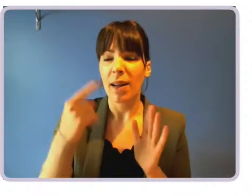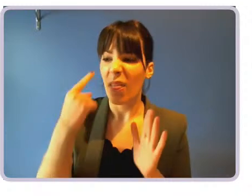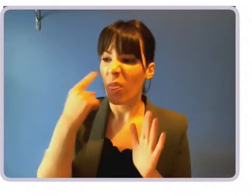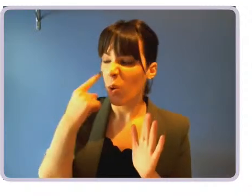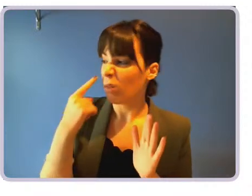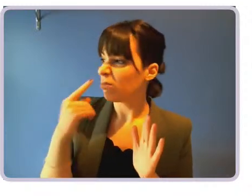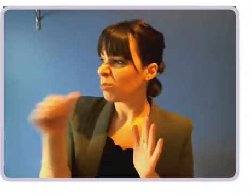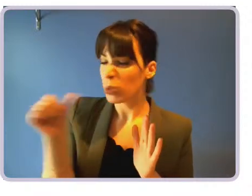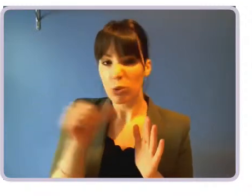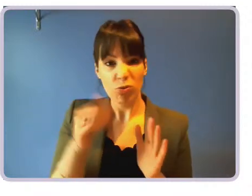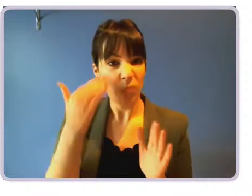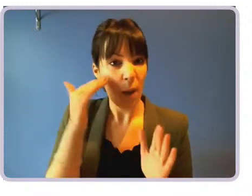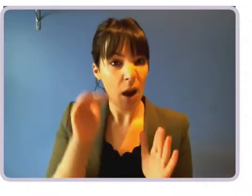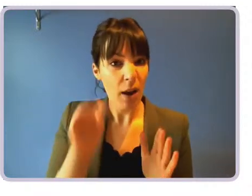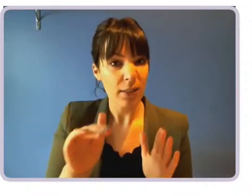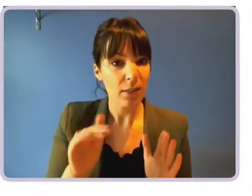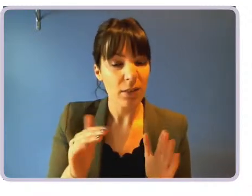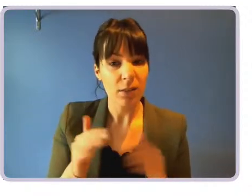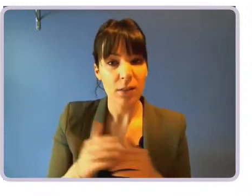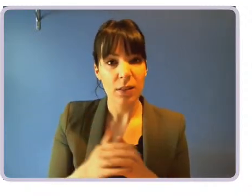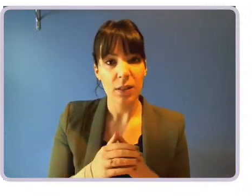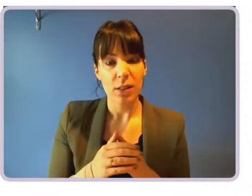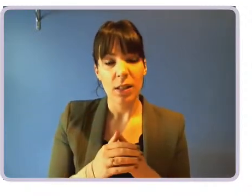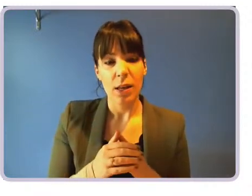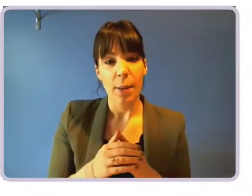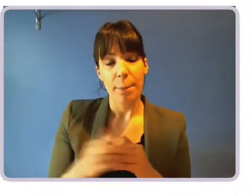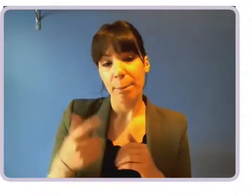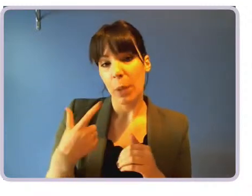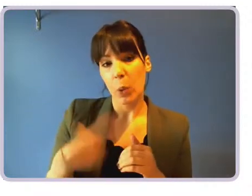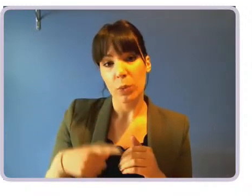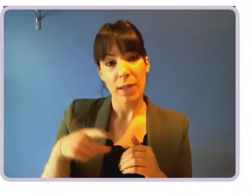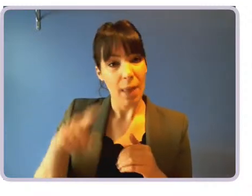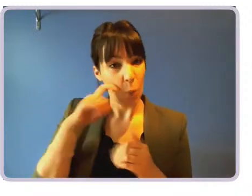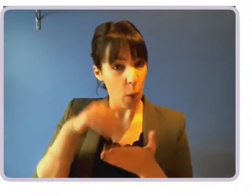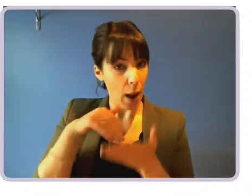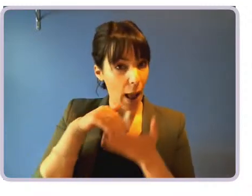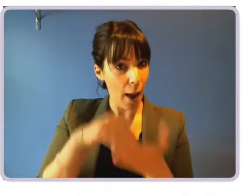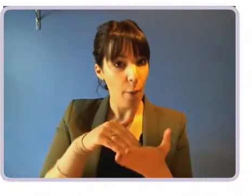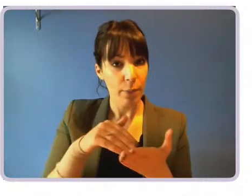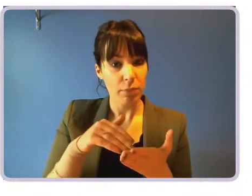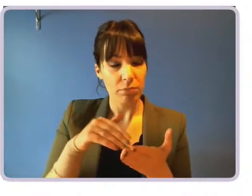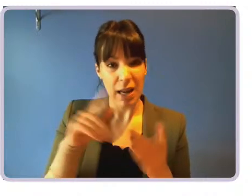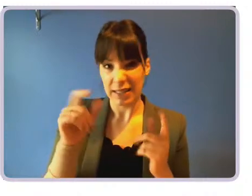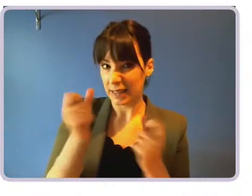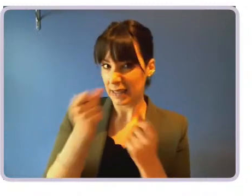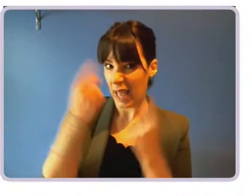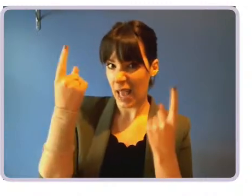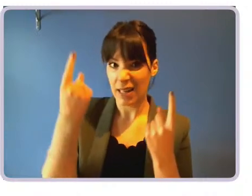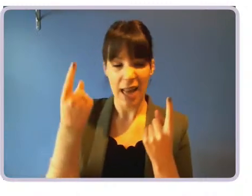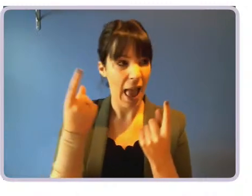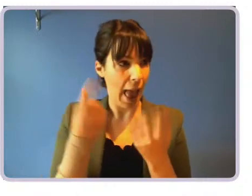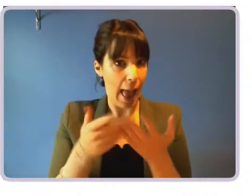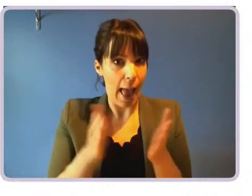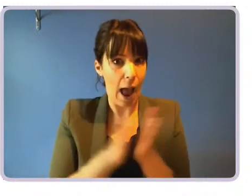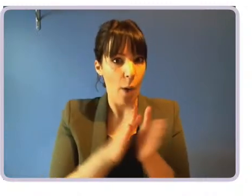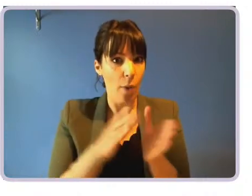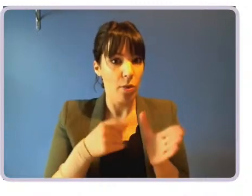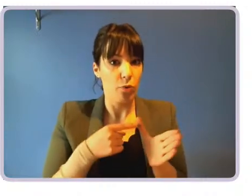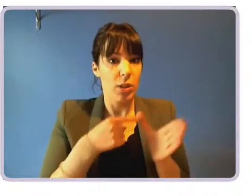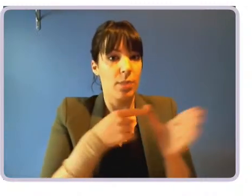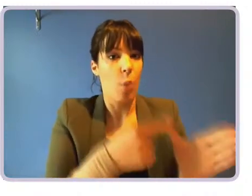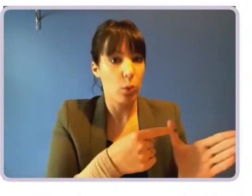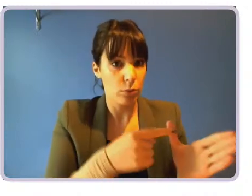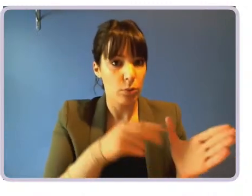then we can understand how the response for people with disabilities has or has not